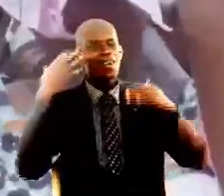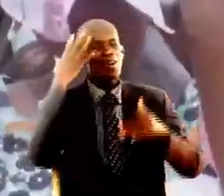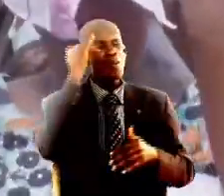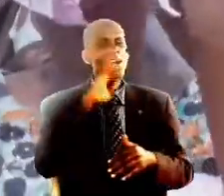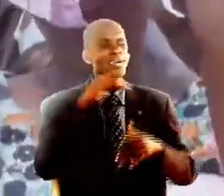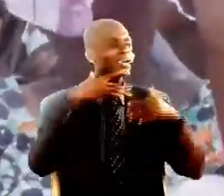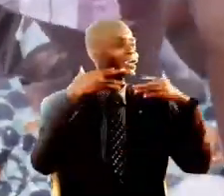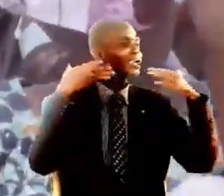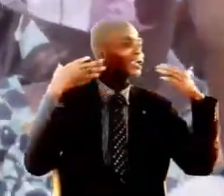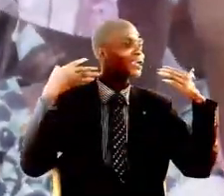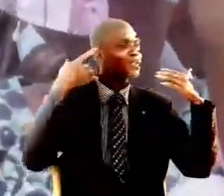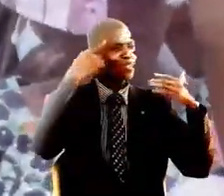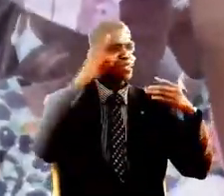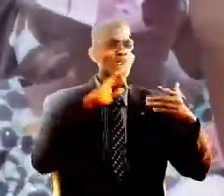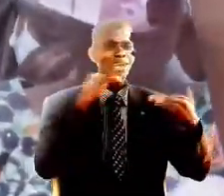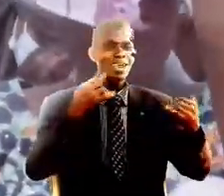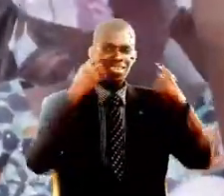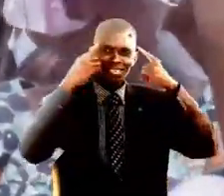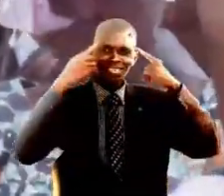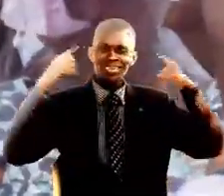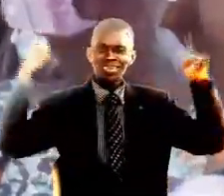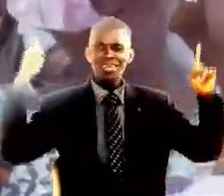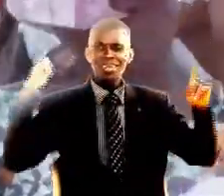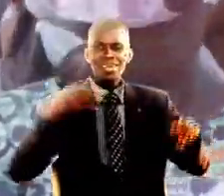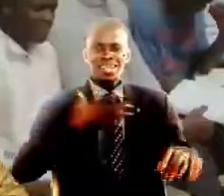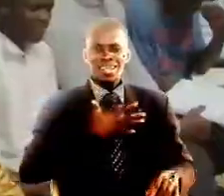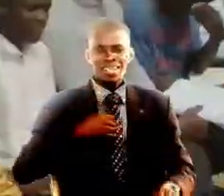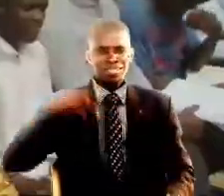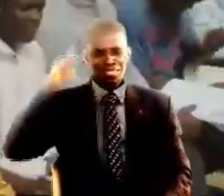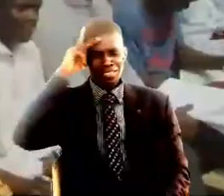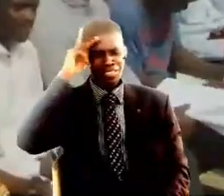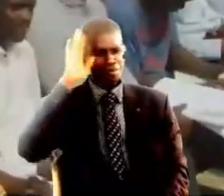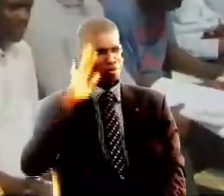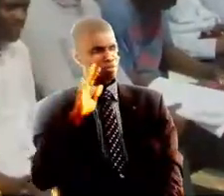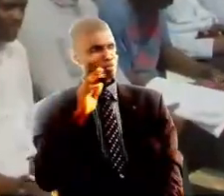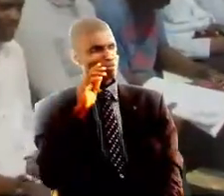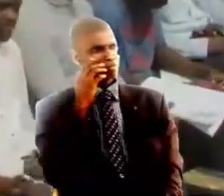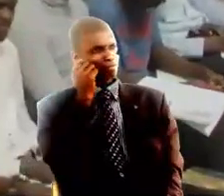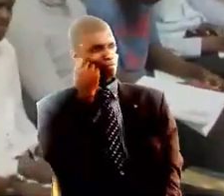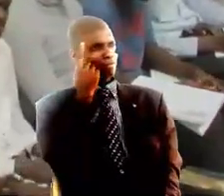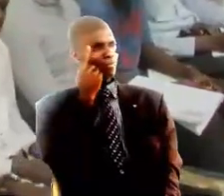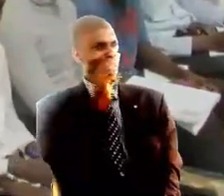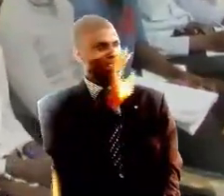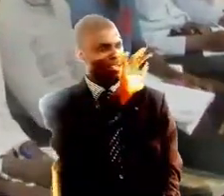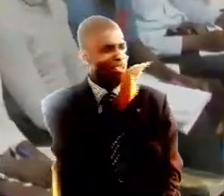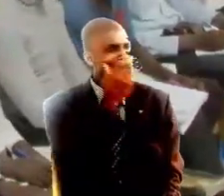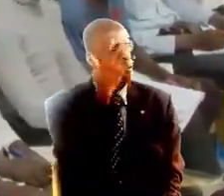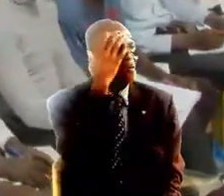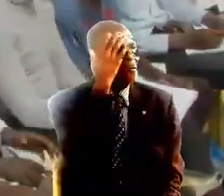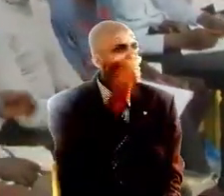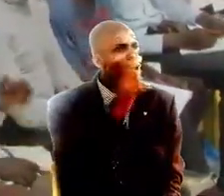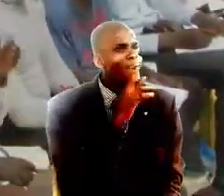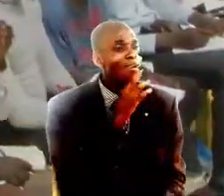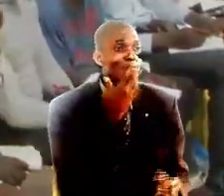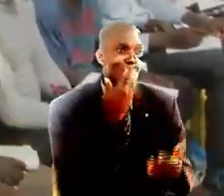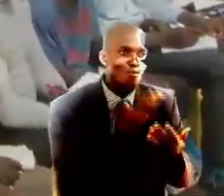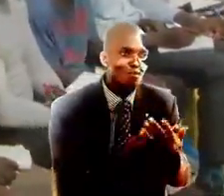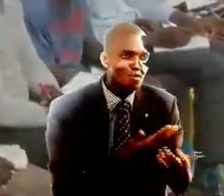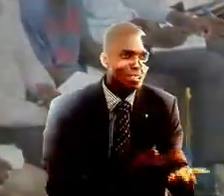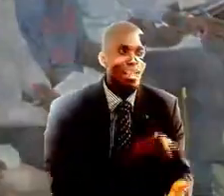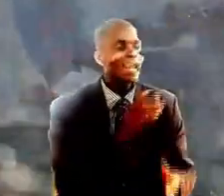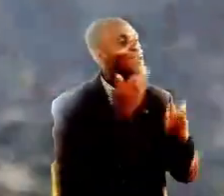smile. And then I said, maybe he has something to say. And then I said, good morning. And then